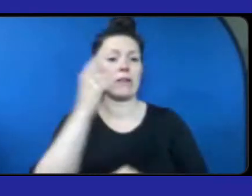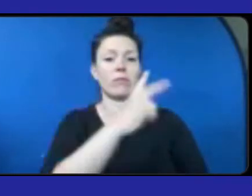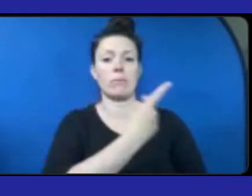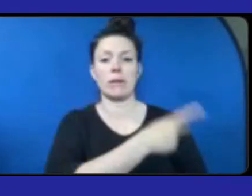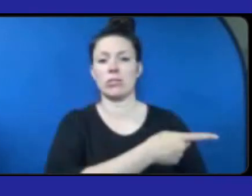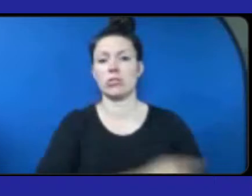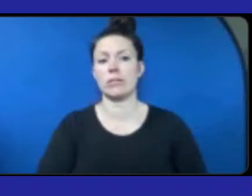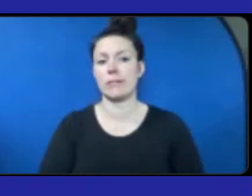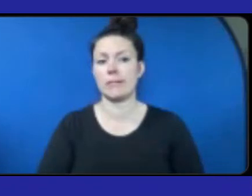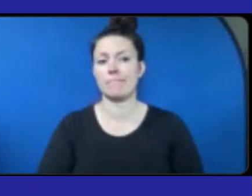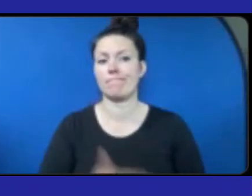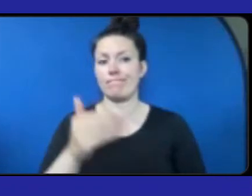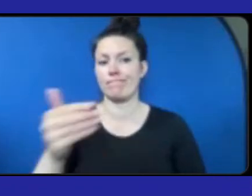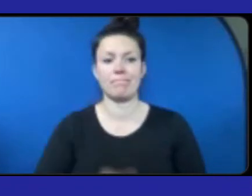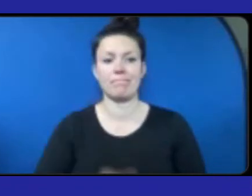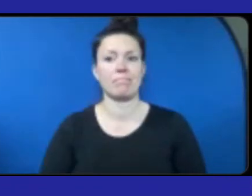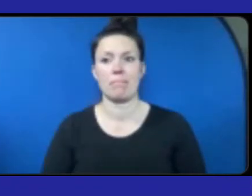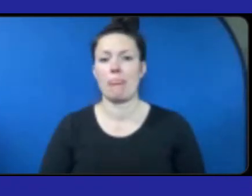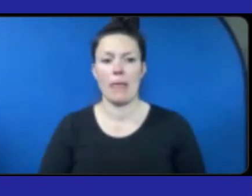patients. Next slide.